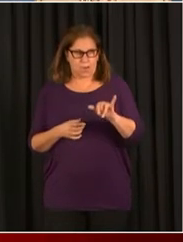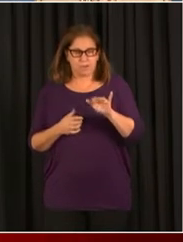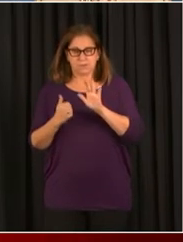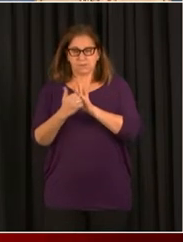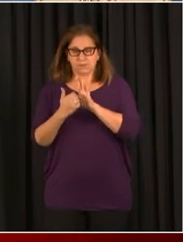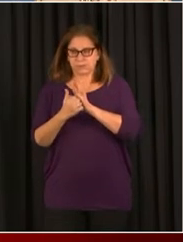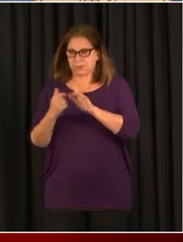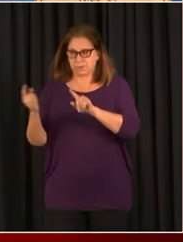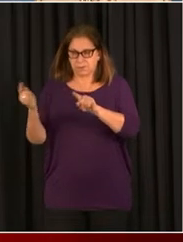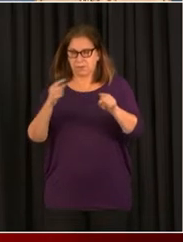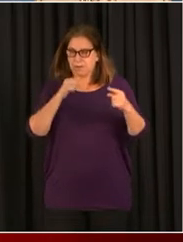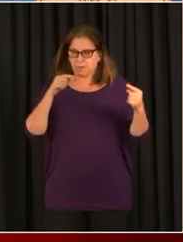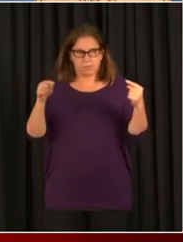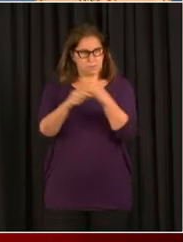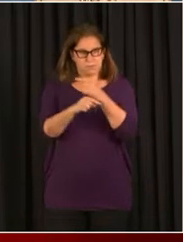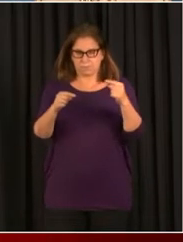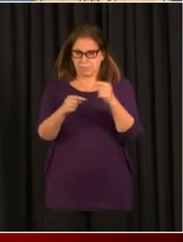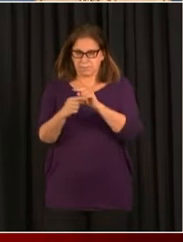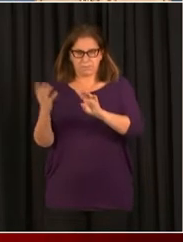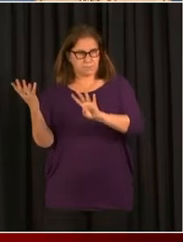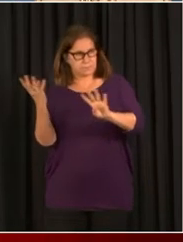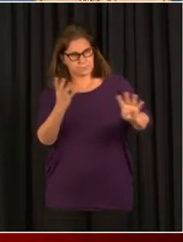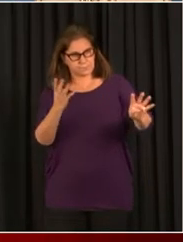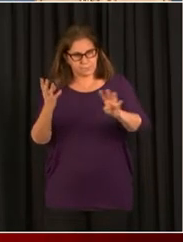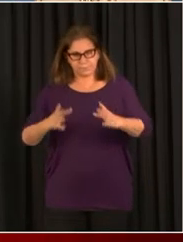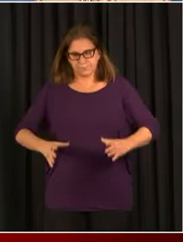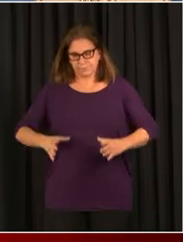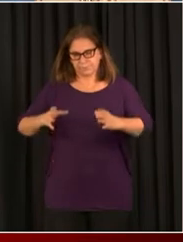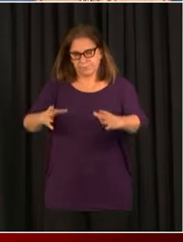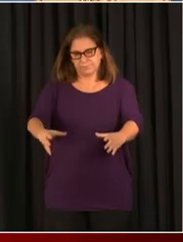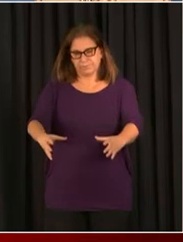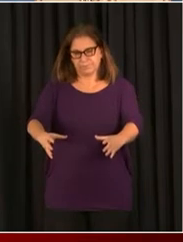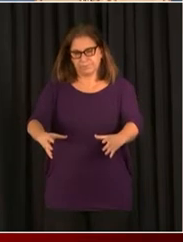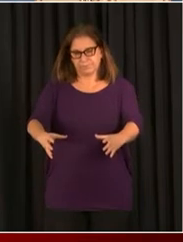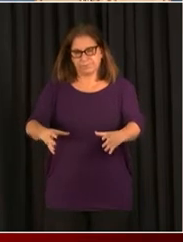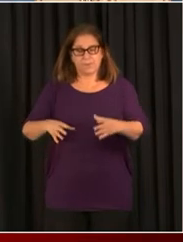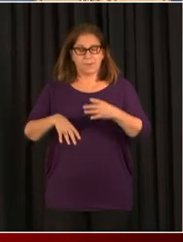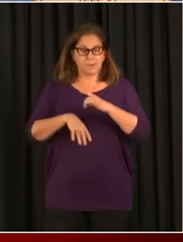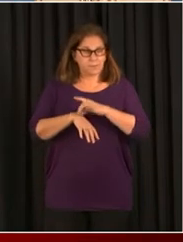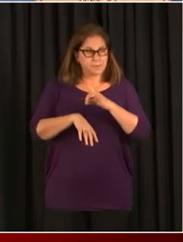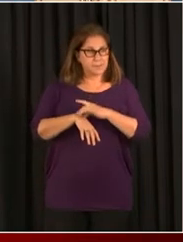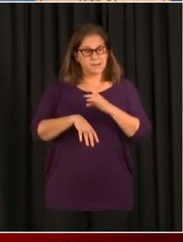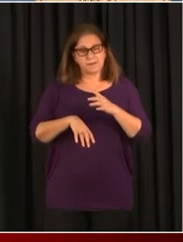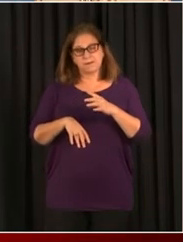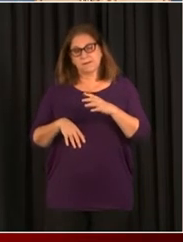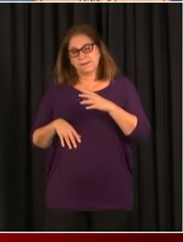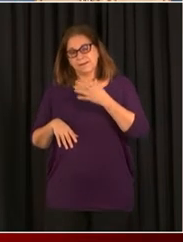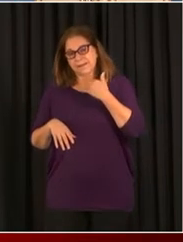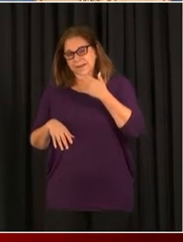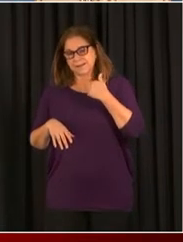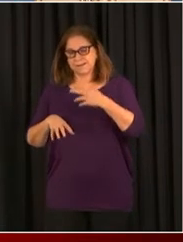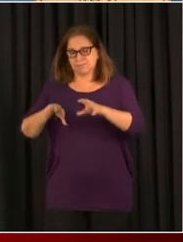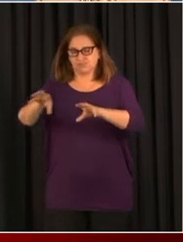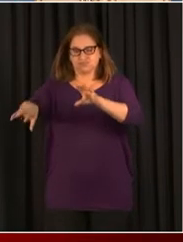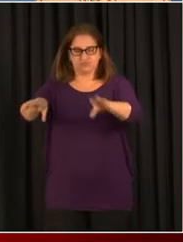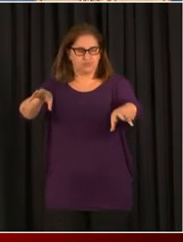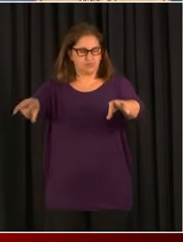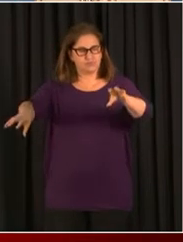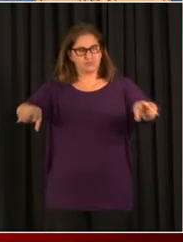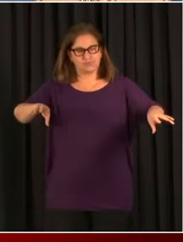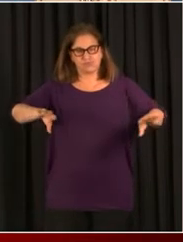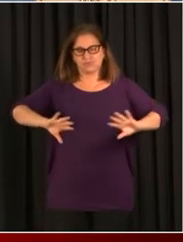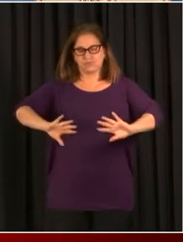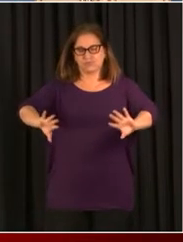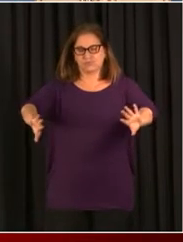one-way walk-through events, pumpkin patches or orchards with social distancing, a